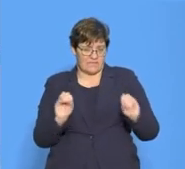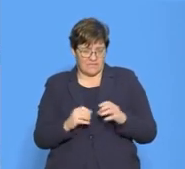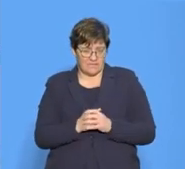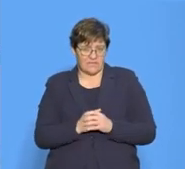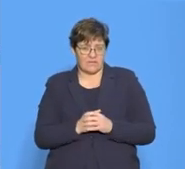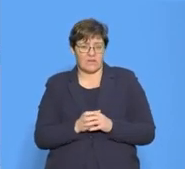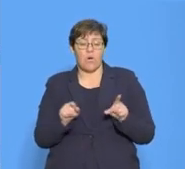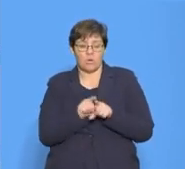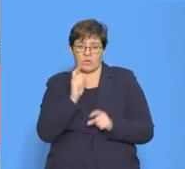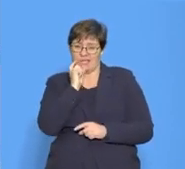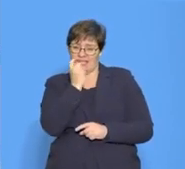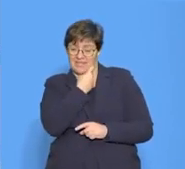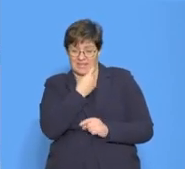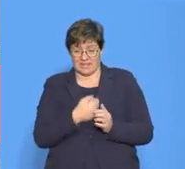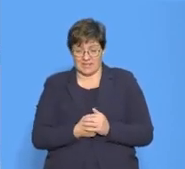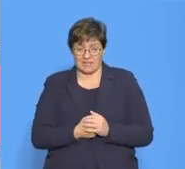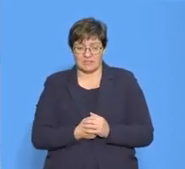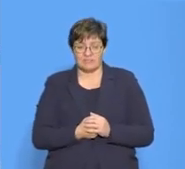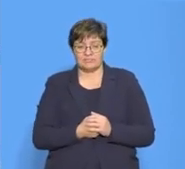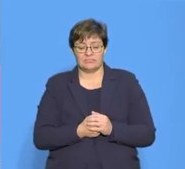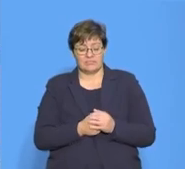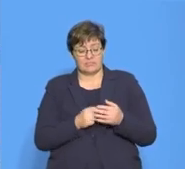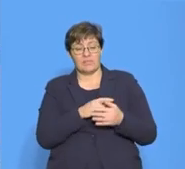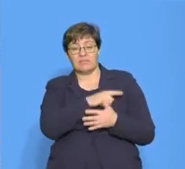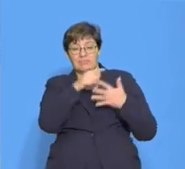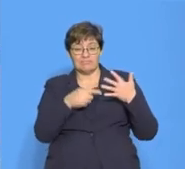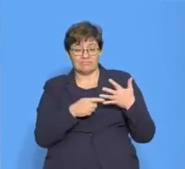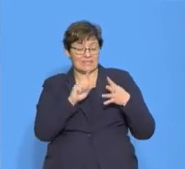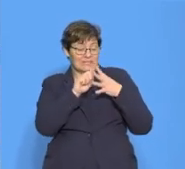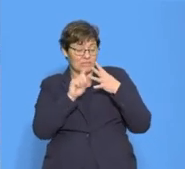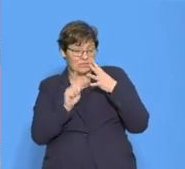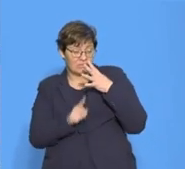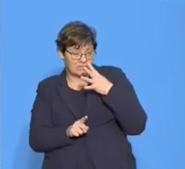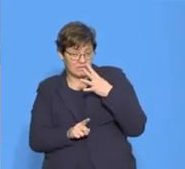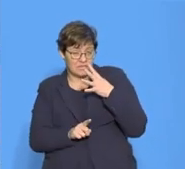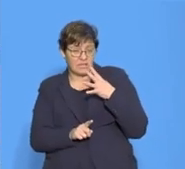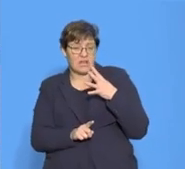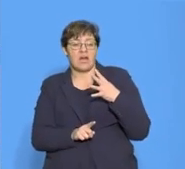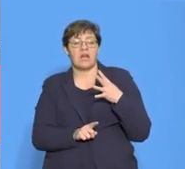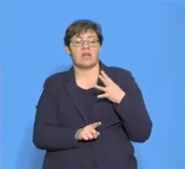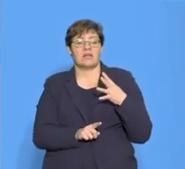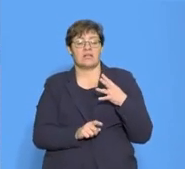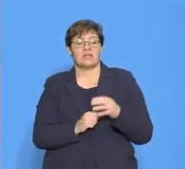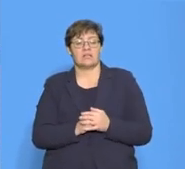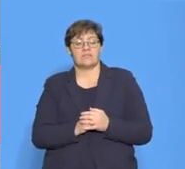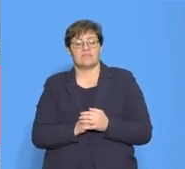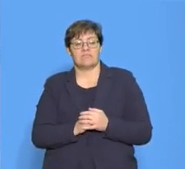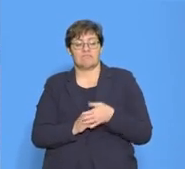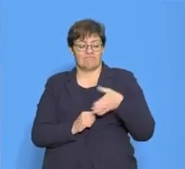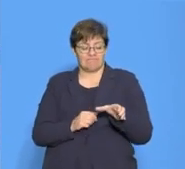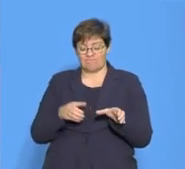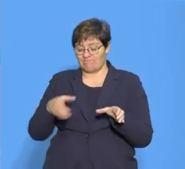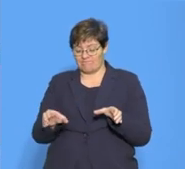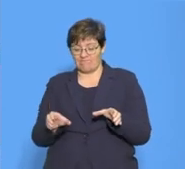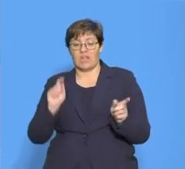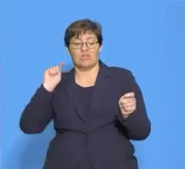different. And then again at the dentition. And those characteristics then are